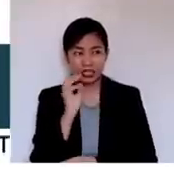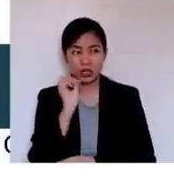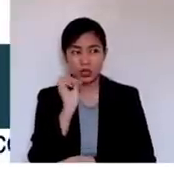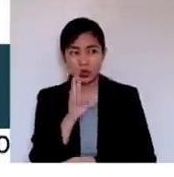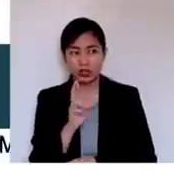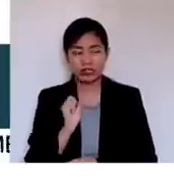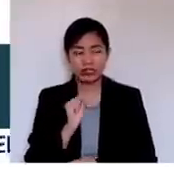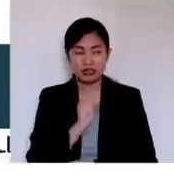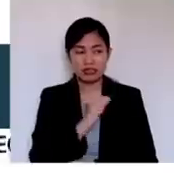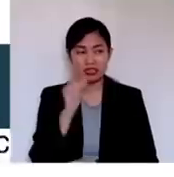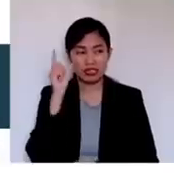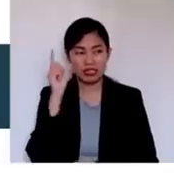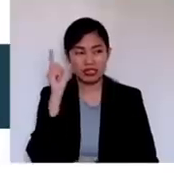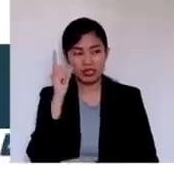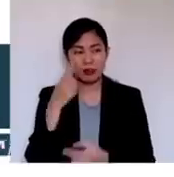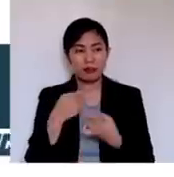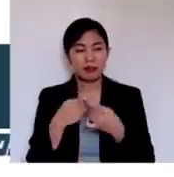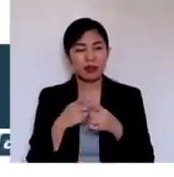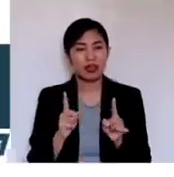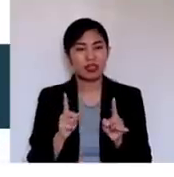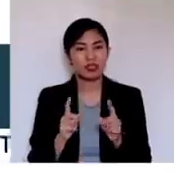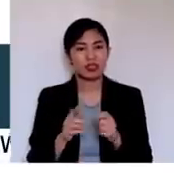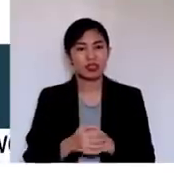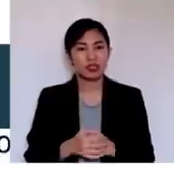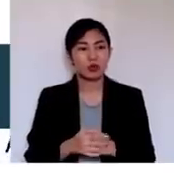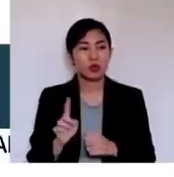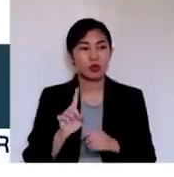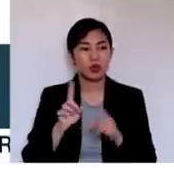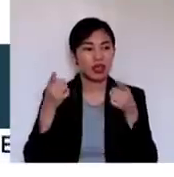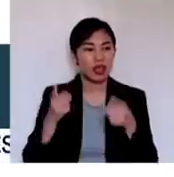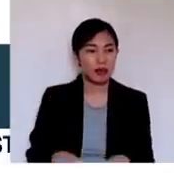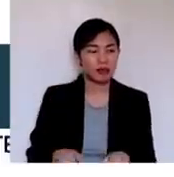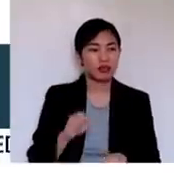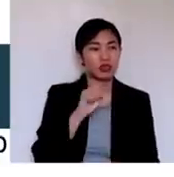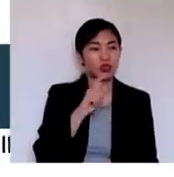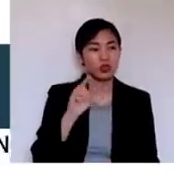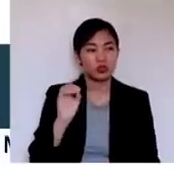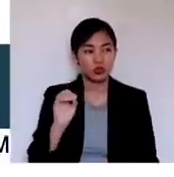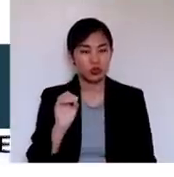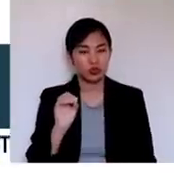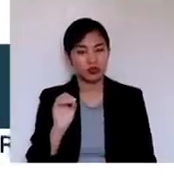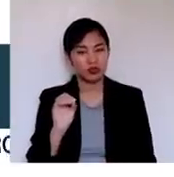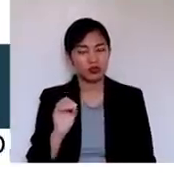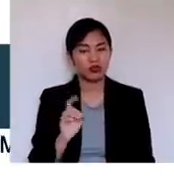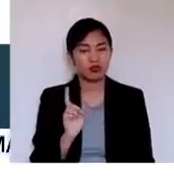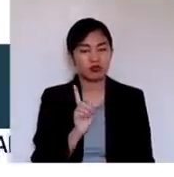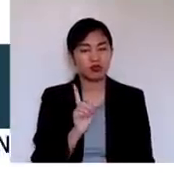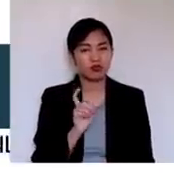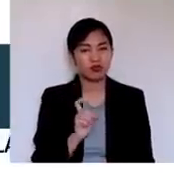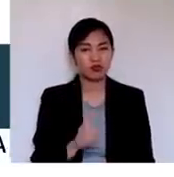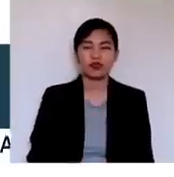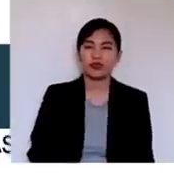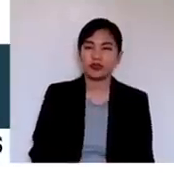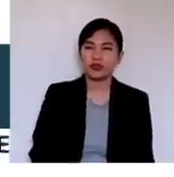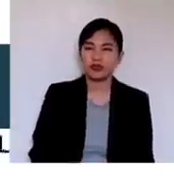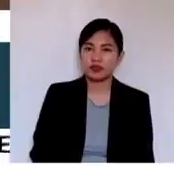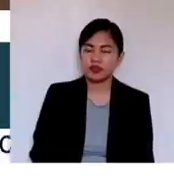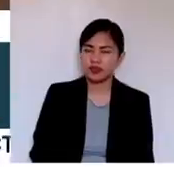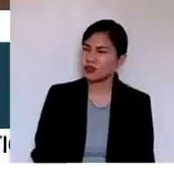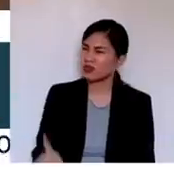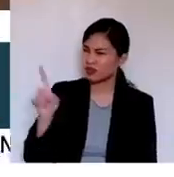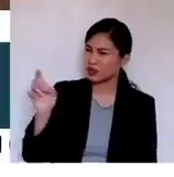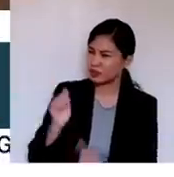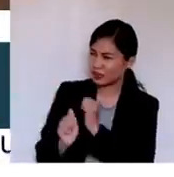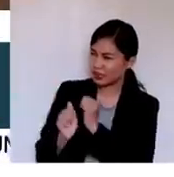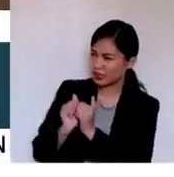where does that leave Senator Tito Soto, who's also enjoying good numbers? When you say go for, do you mean should